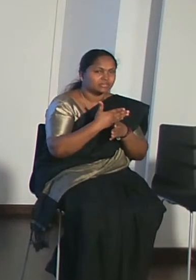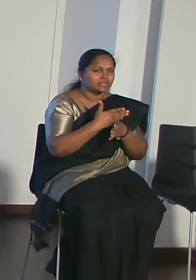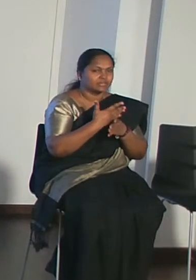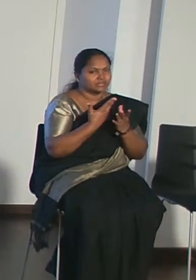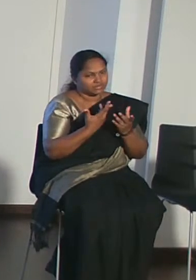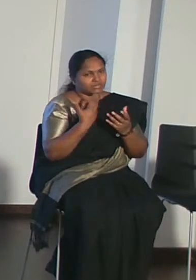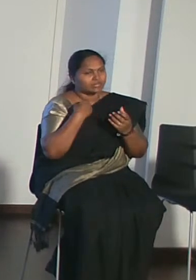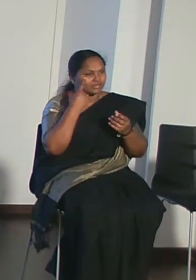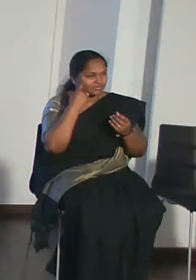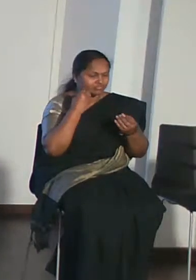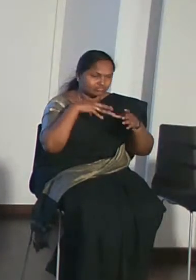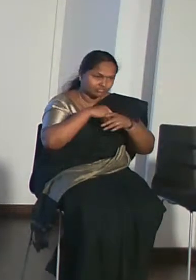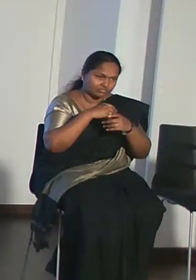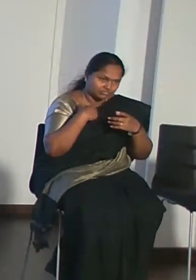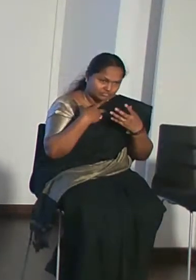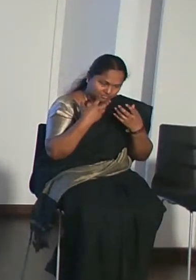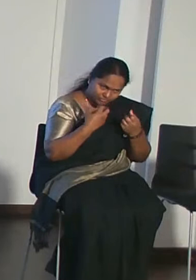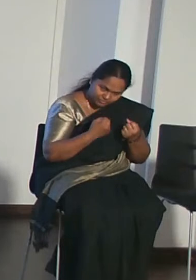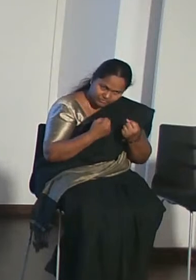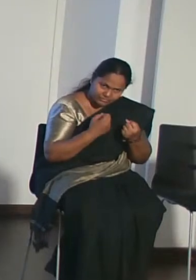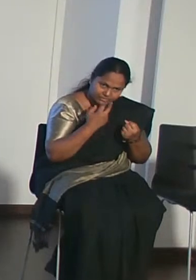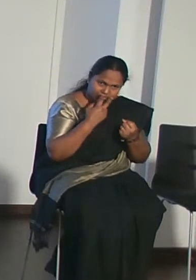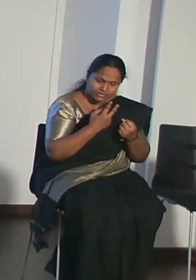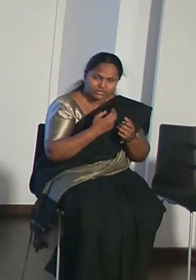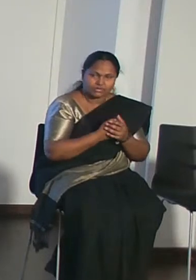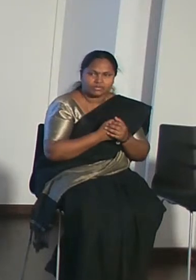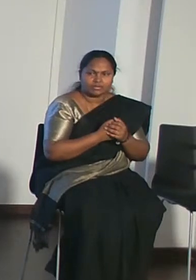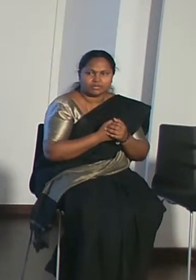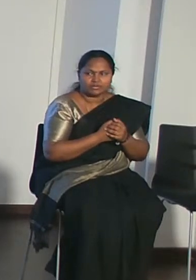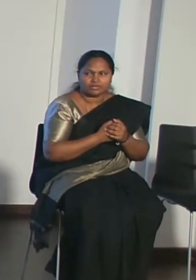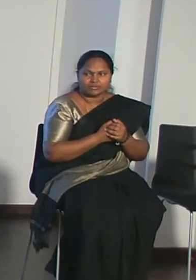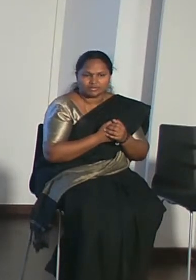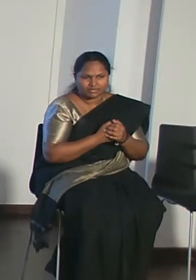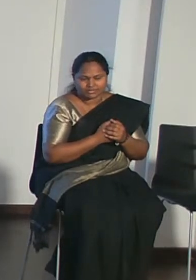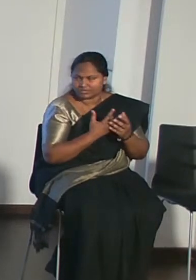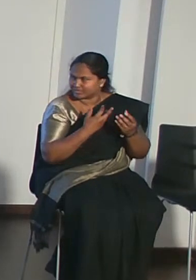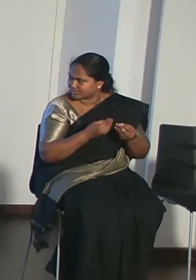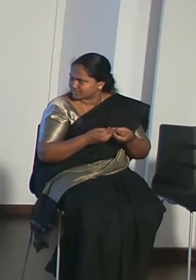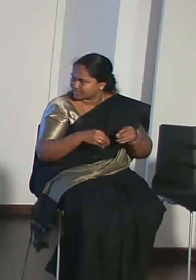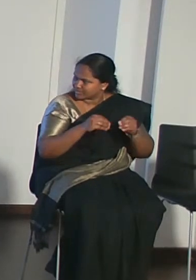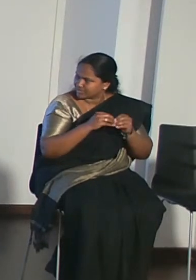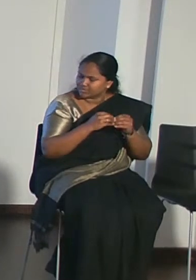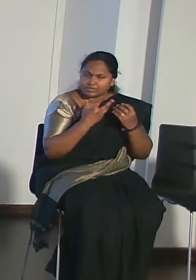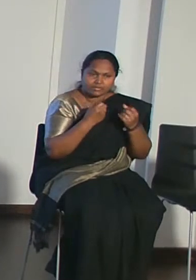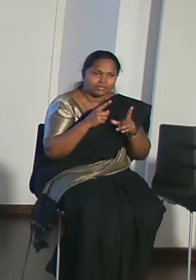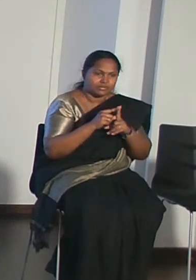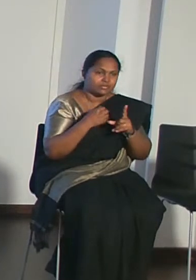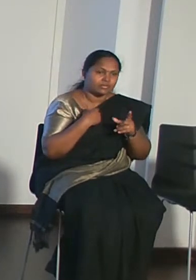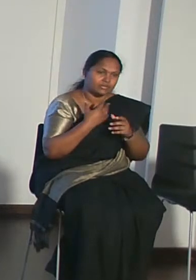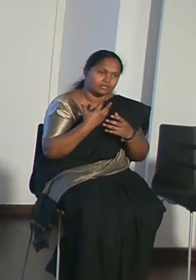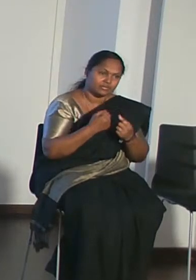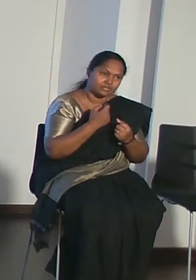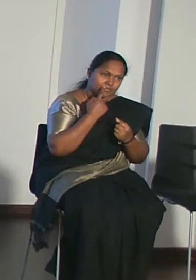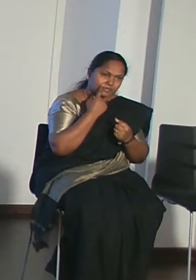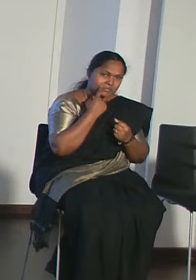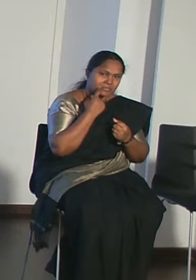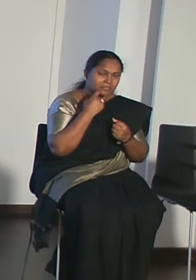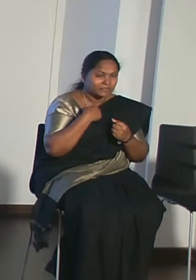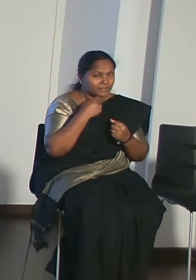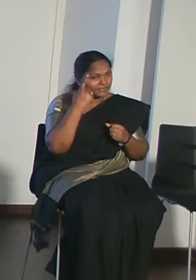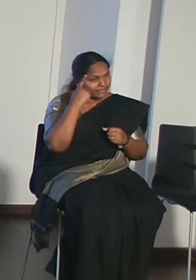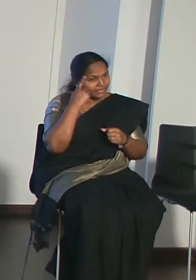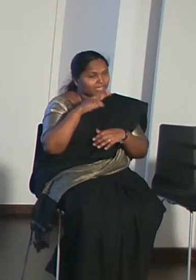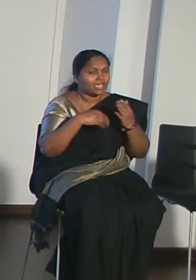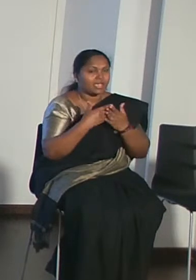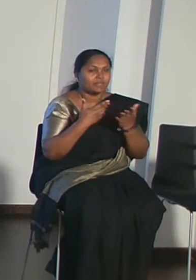we feel constantly amidst working in the previous generations as well. And so, and thinking about